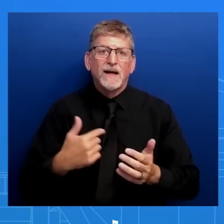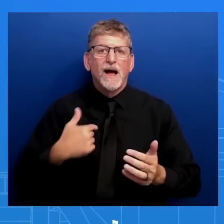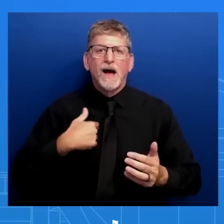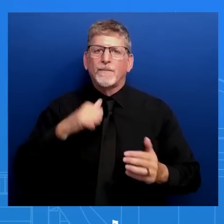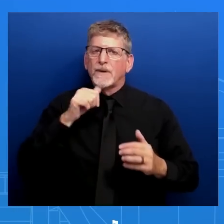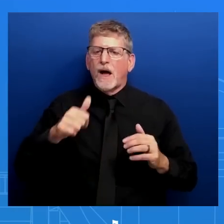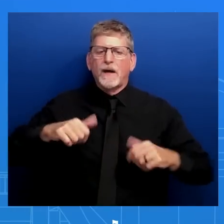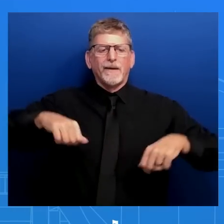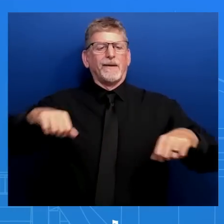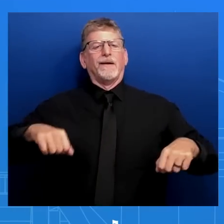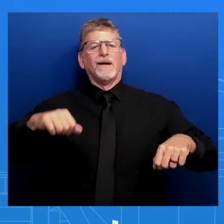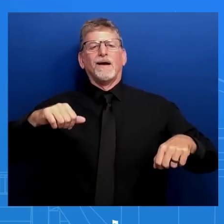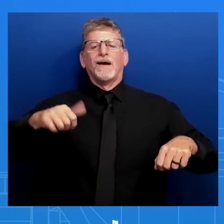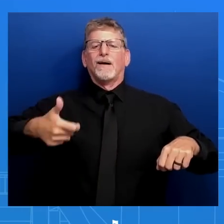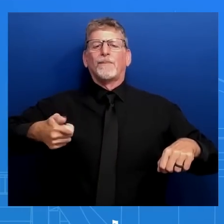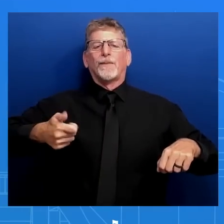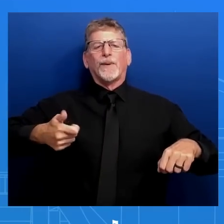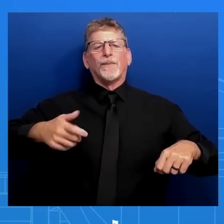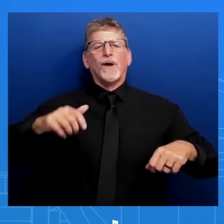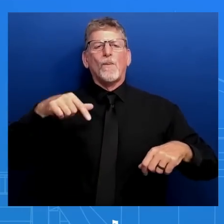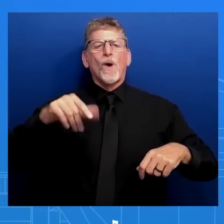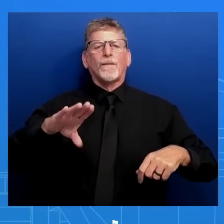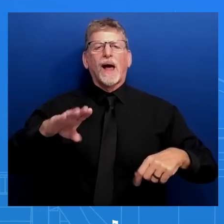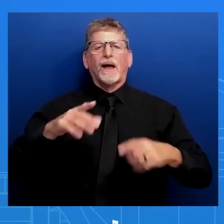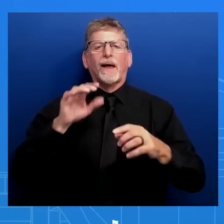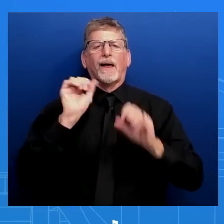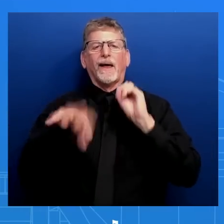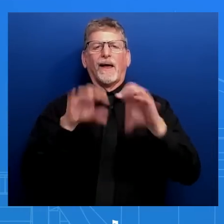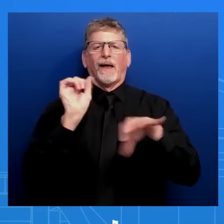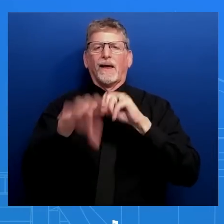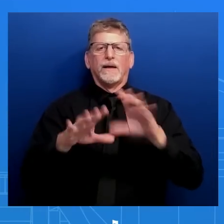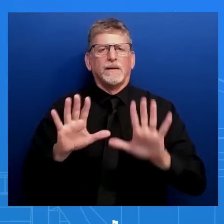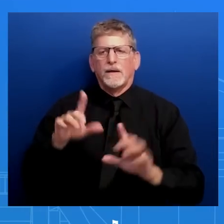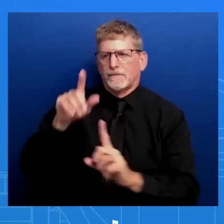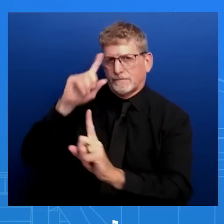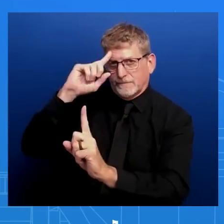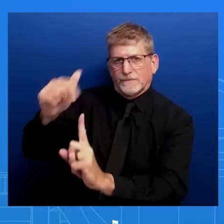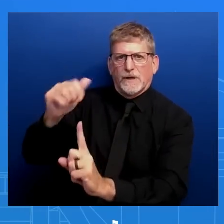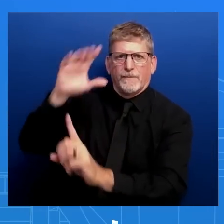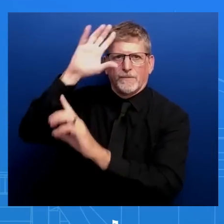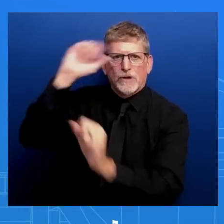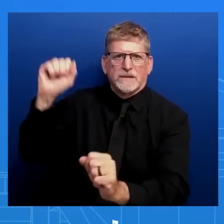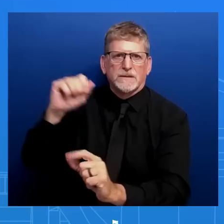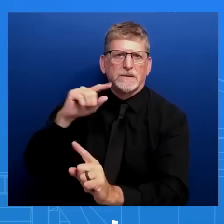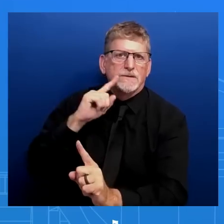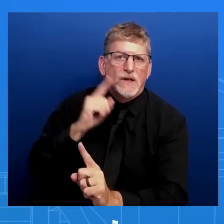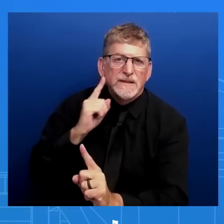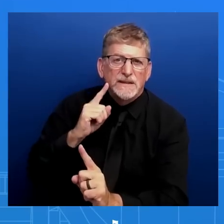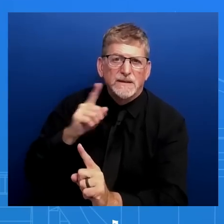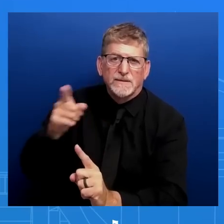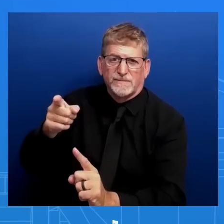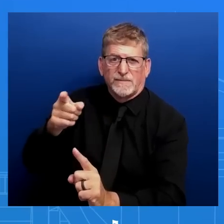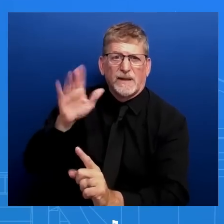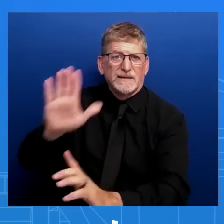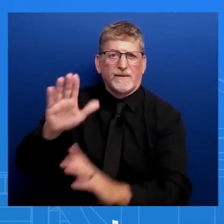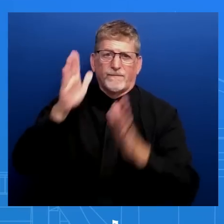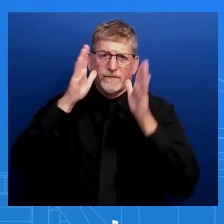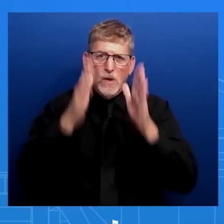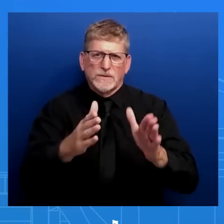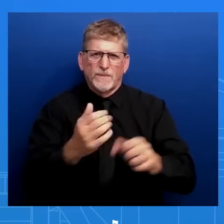President Zelensky to speak to. Our focus is on making sure that they have what they need to succeed, whether it's training, tools, equipment. And you're going to